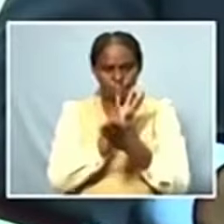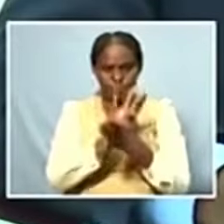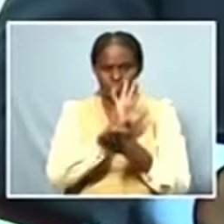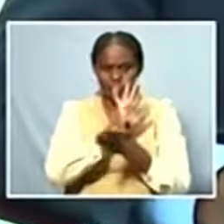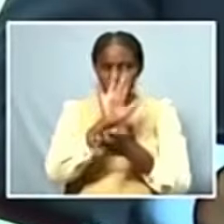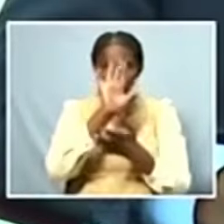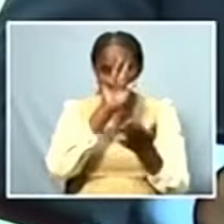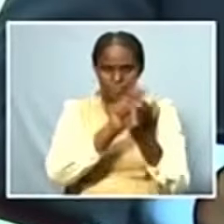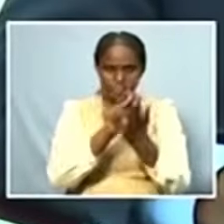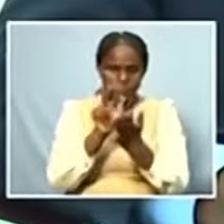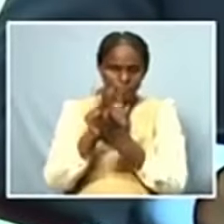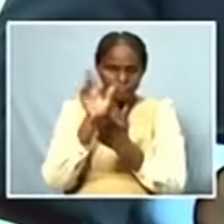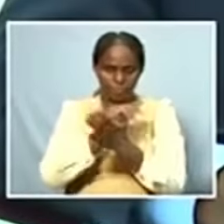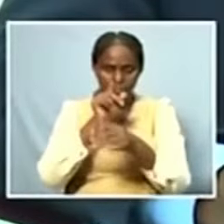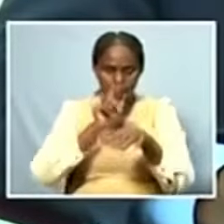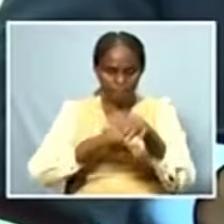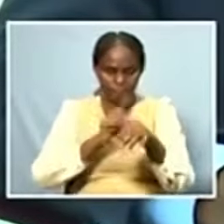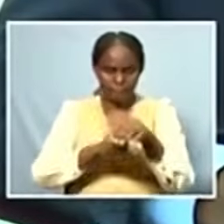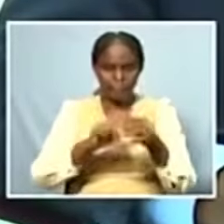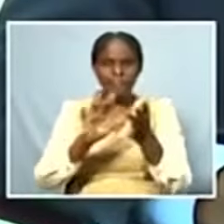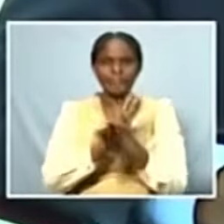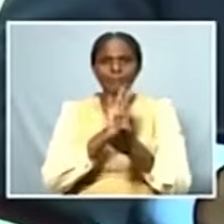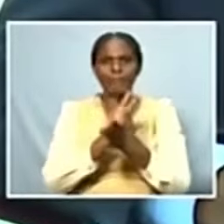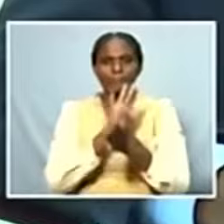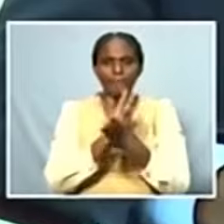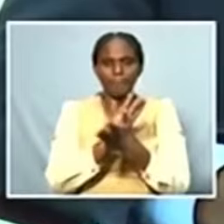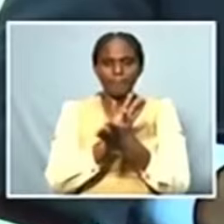its approval at an earlier stage